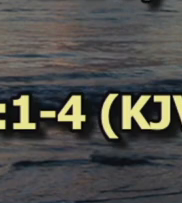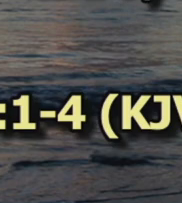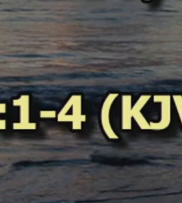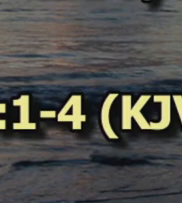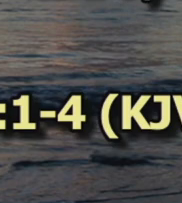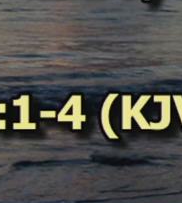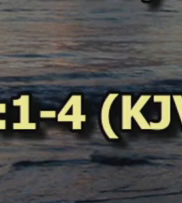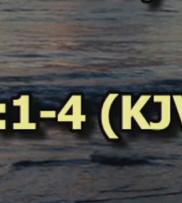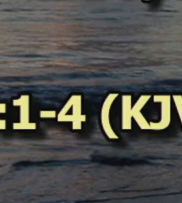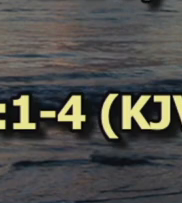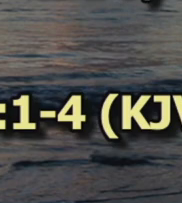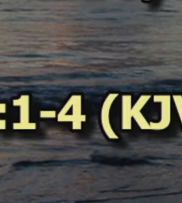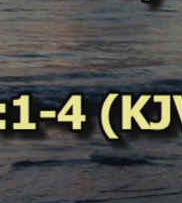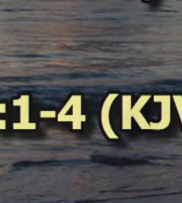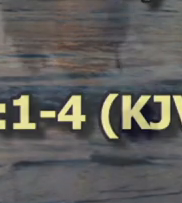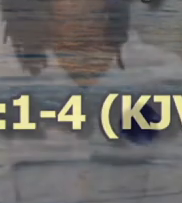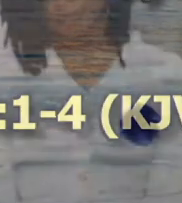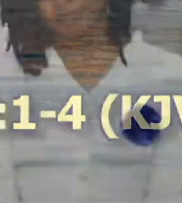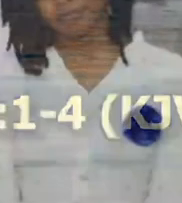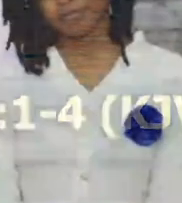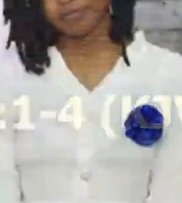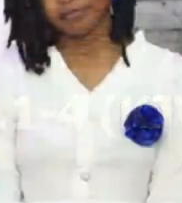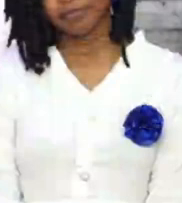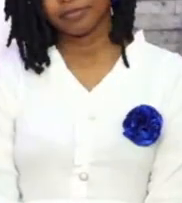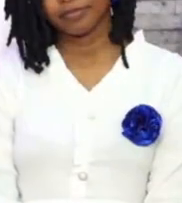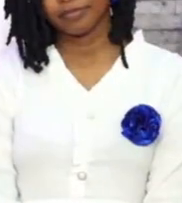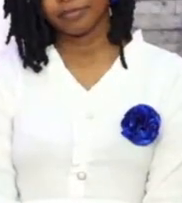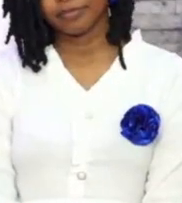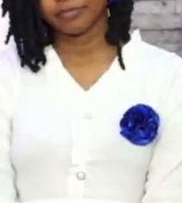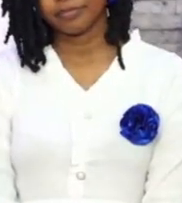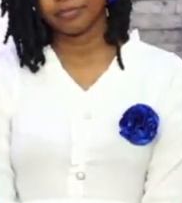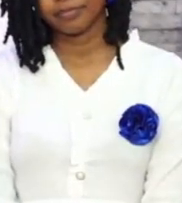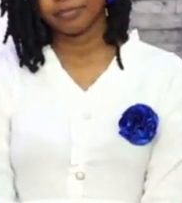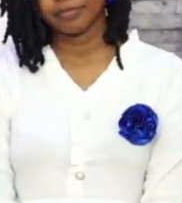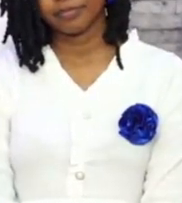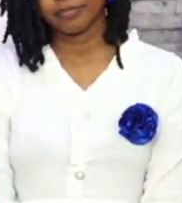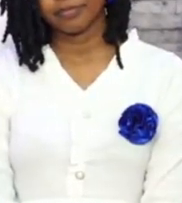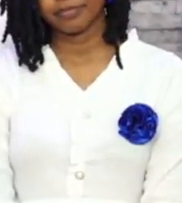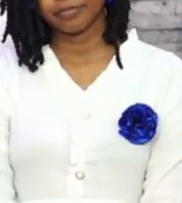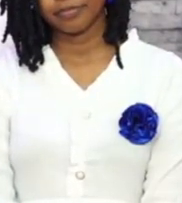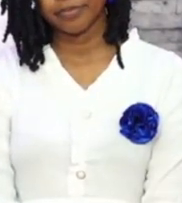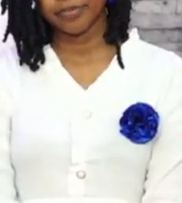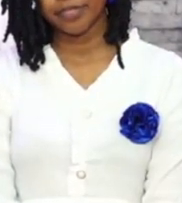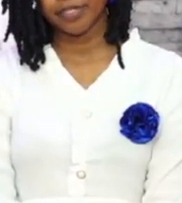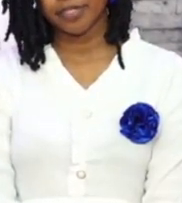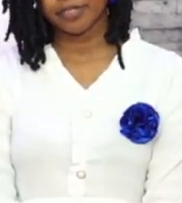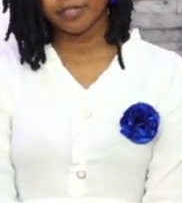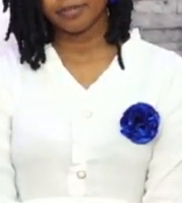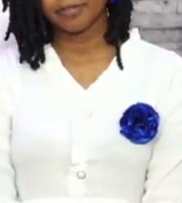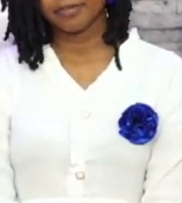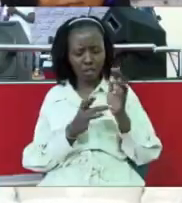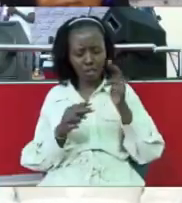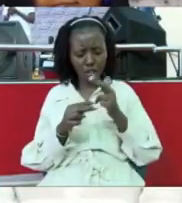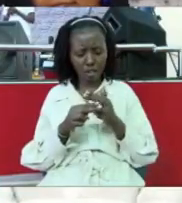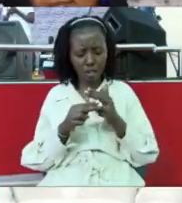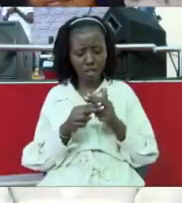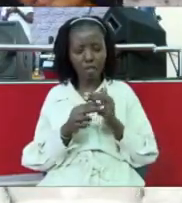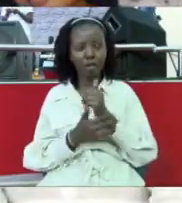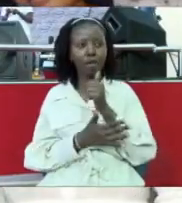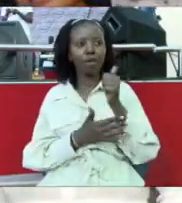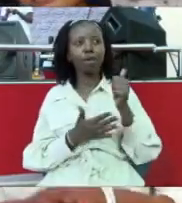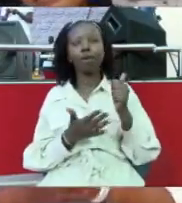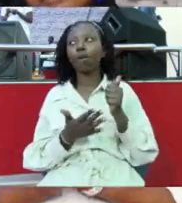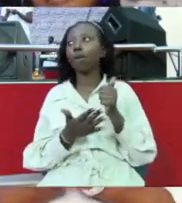oh, speak to us this morning with your word, for this is our prayer in Jesus' name.